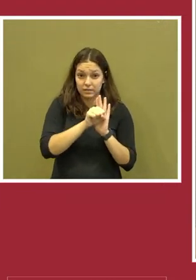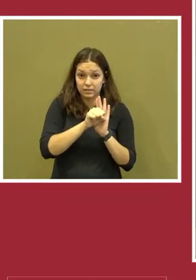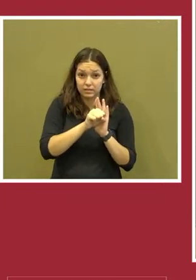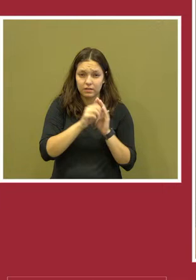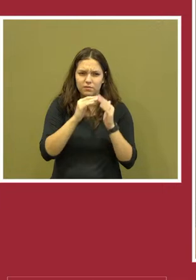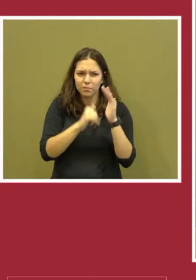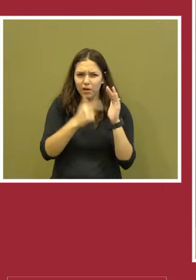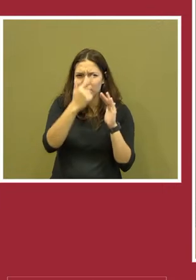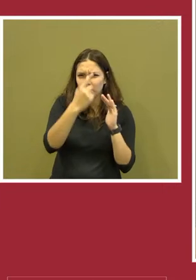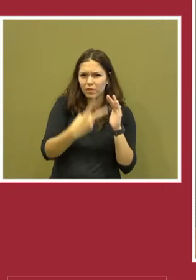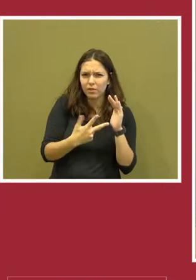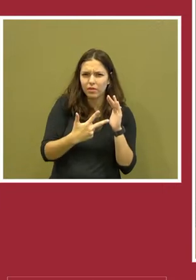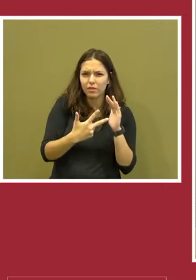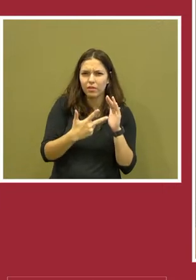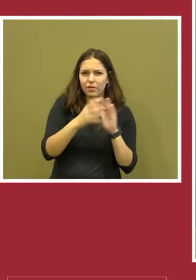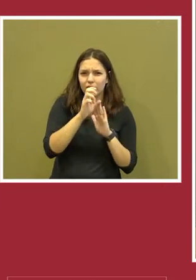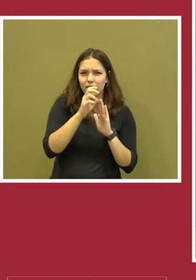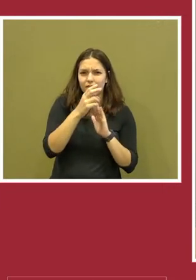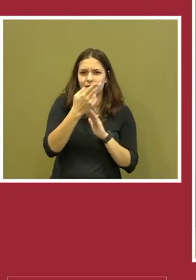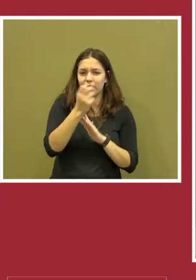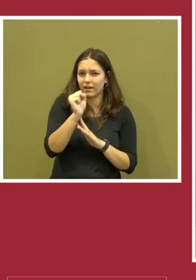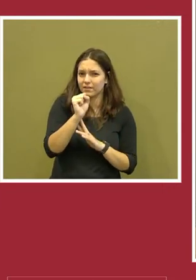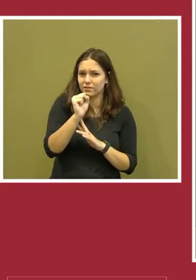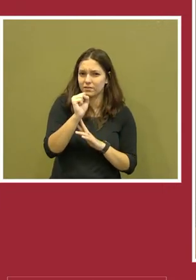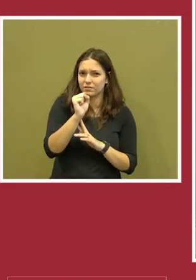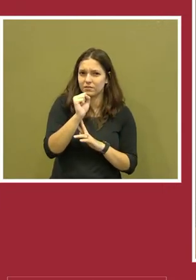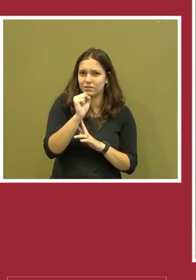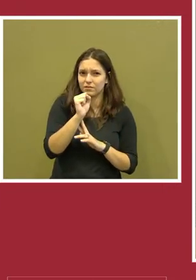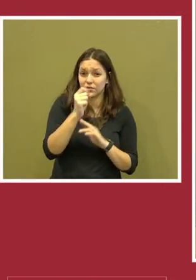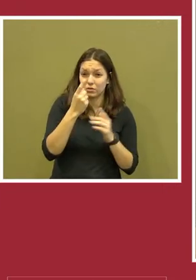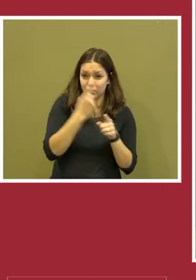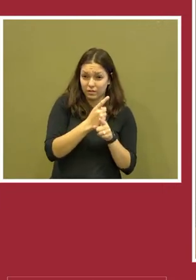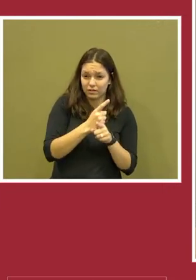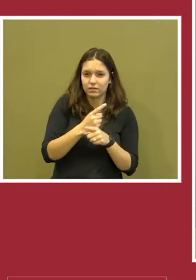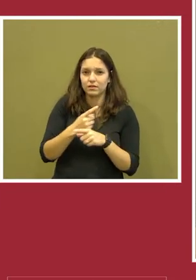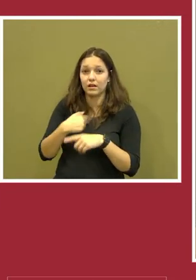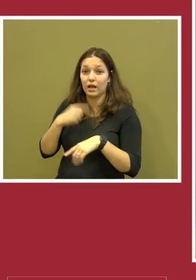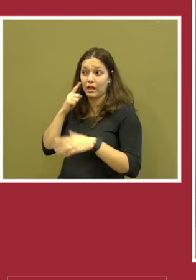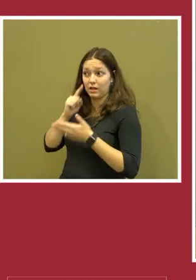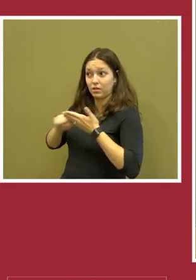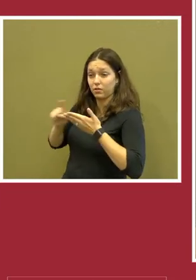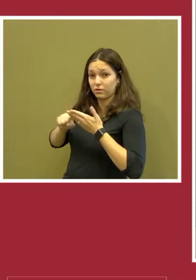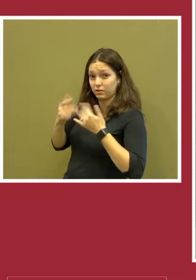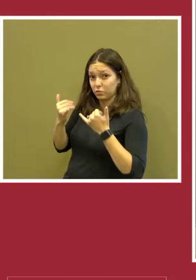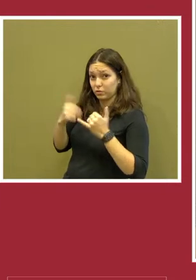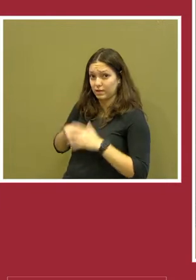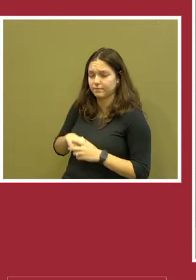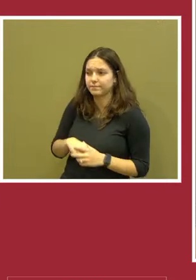bottom third of high schools in the state correct? I looked it up today. Yeah, I'm just asking.